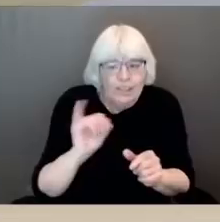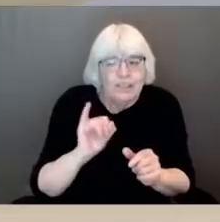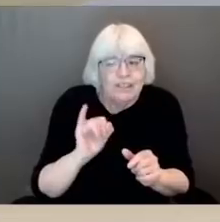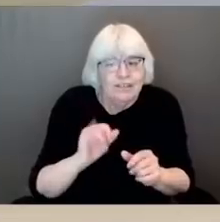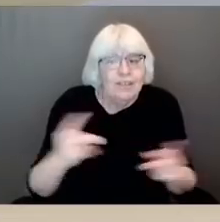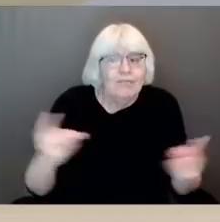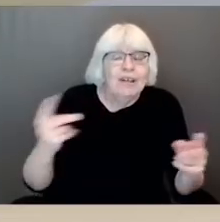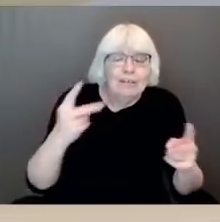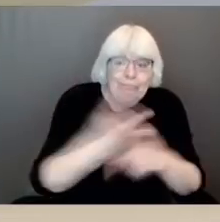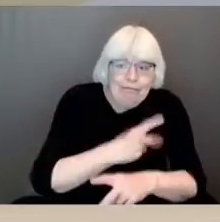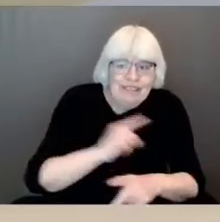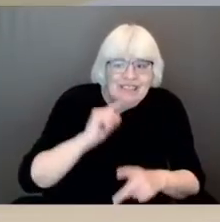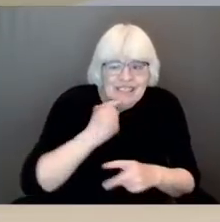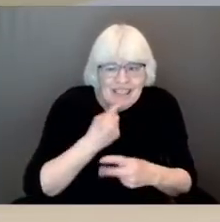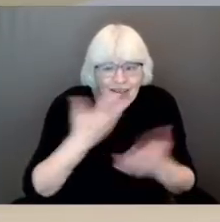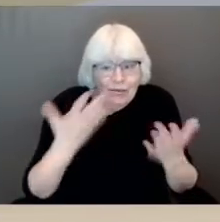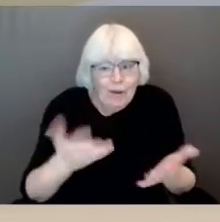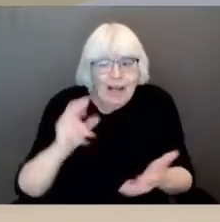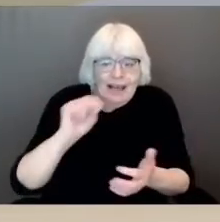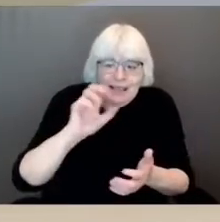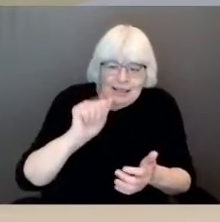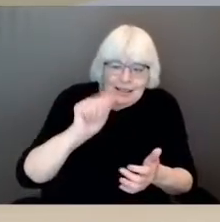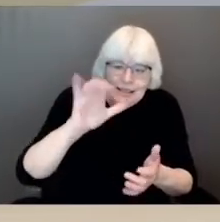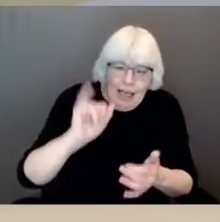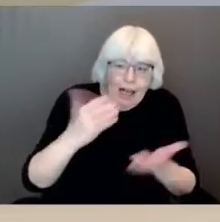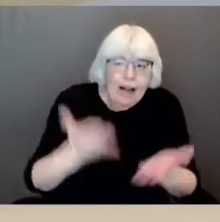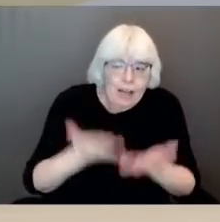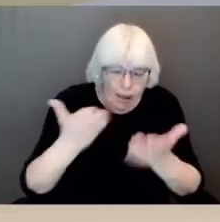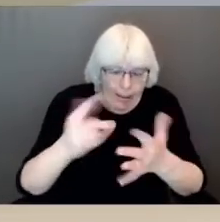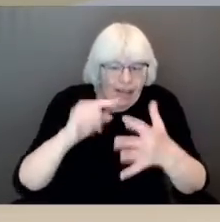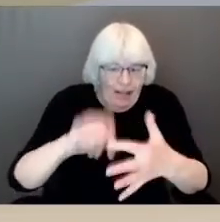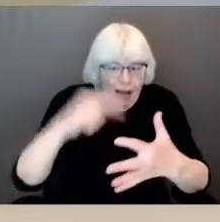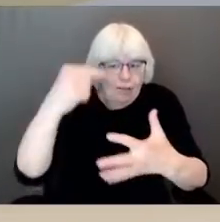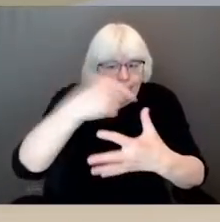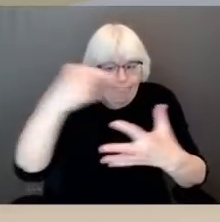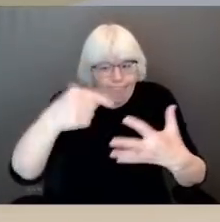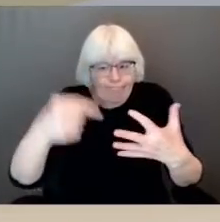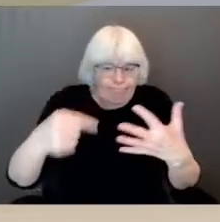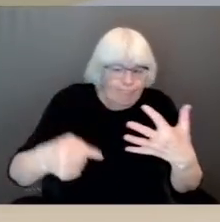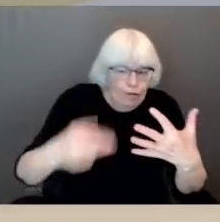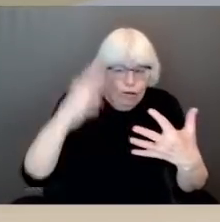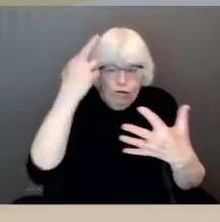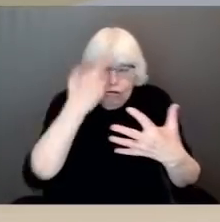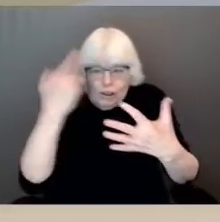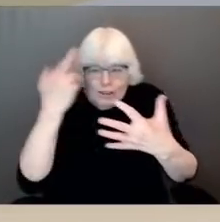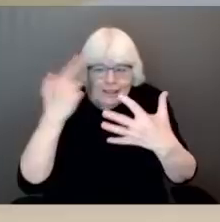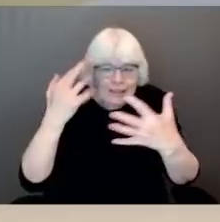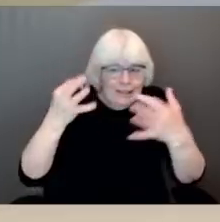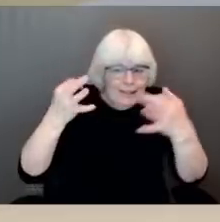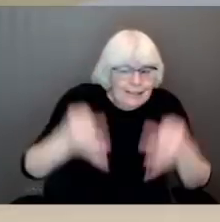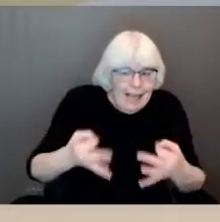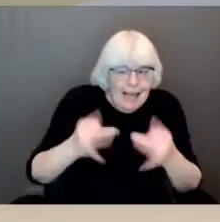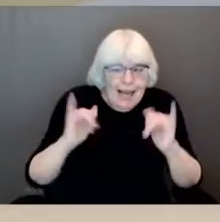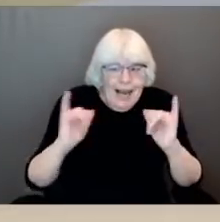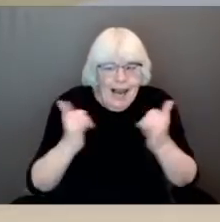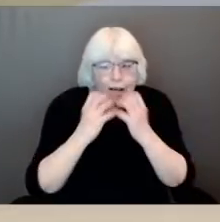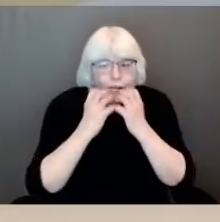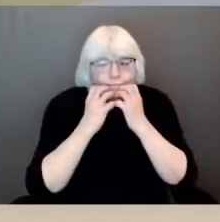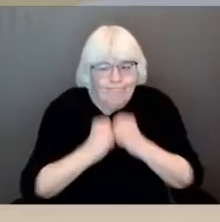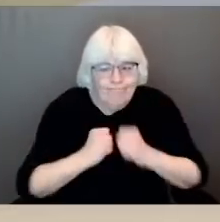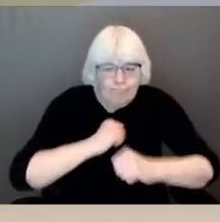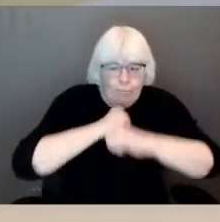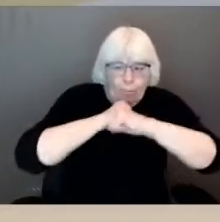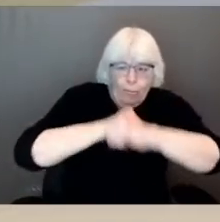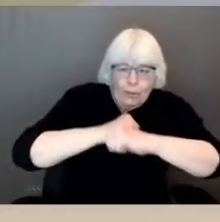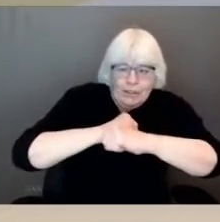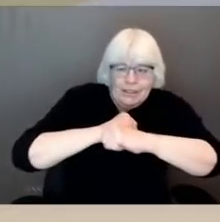is based on a number of factors that may contribute to waning vaccine protection in this group, including high risk of exposure in the